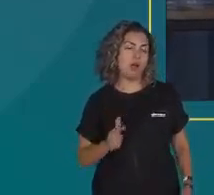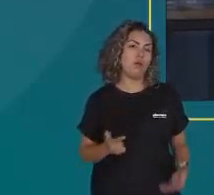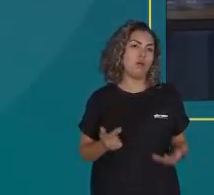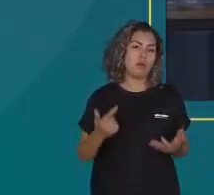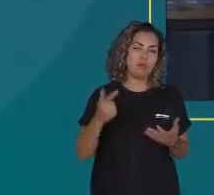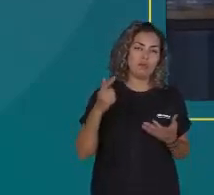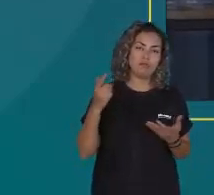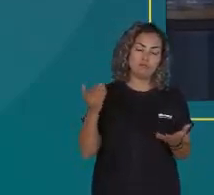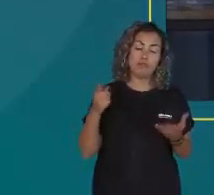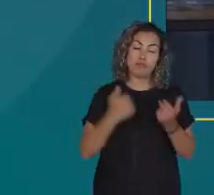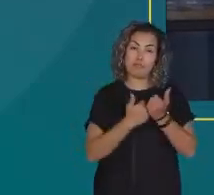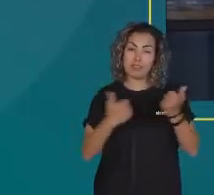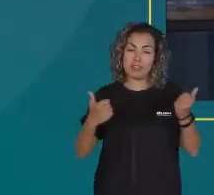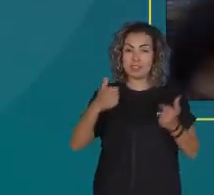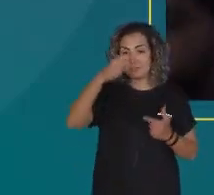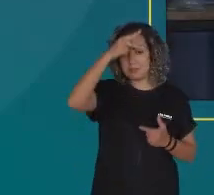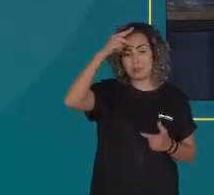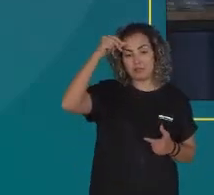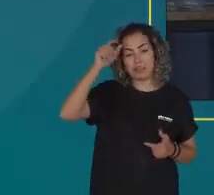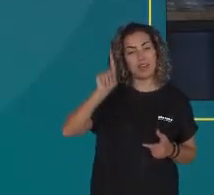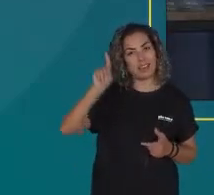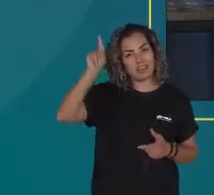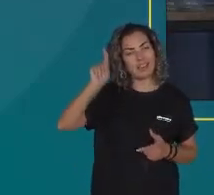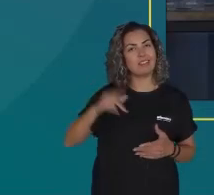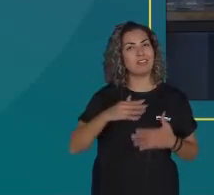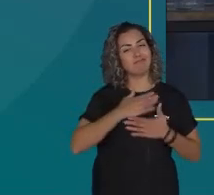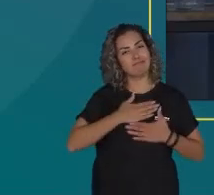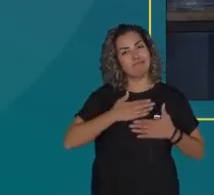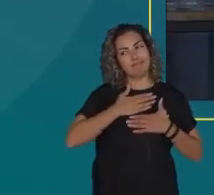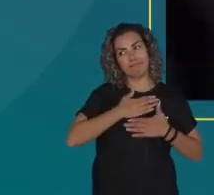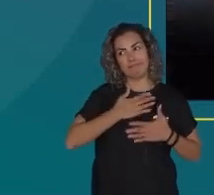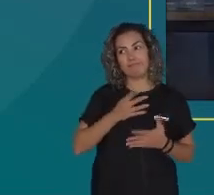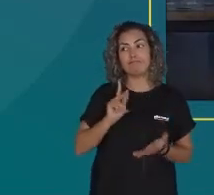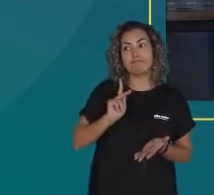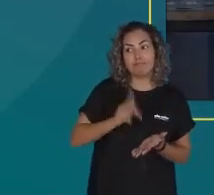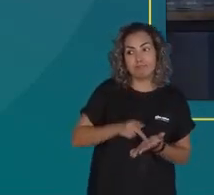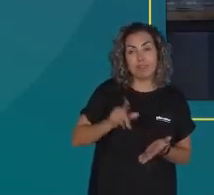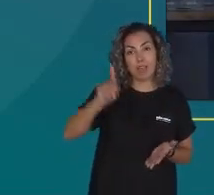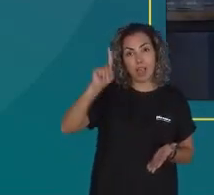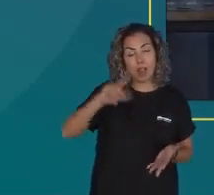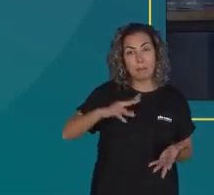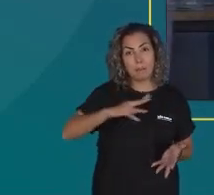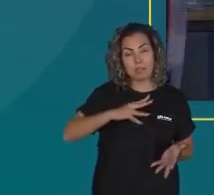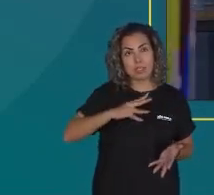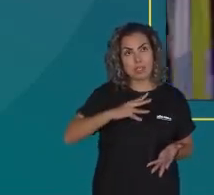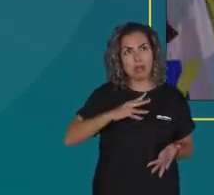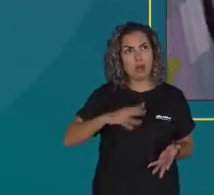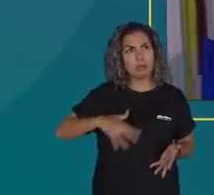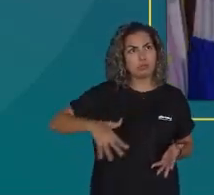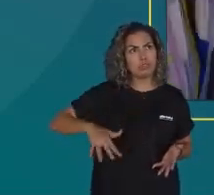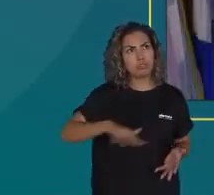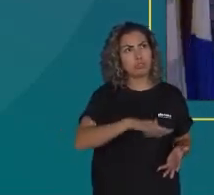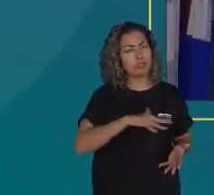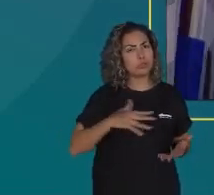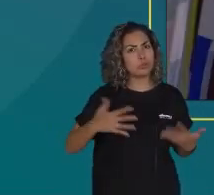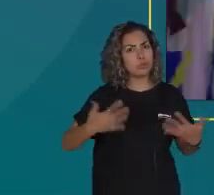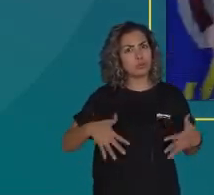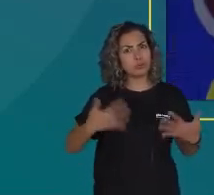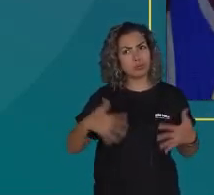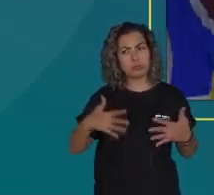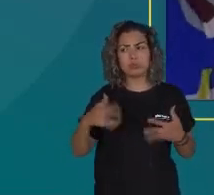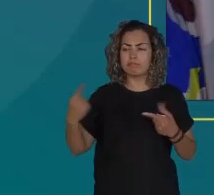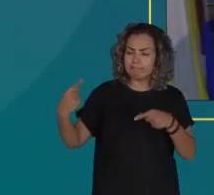of Montreal, Canada, a champion city for biodiversity. Please, please come and join me, Deputy Mayor.